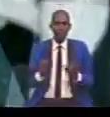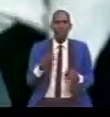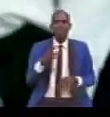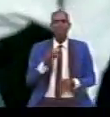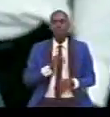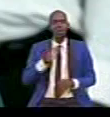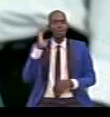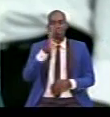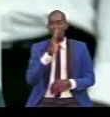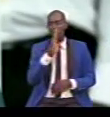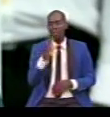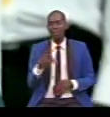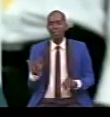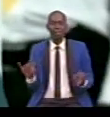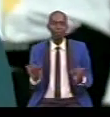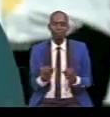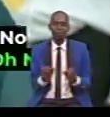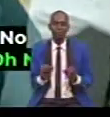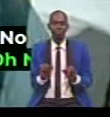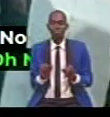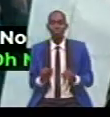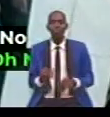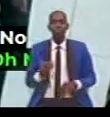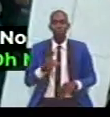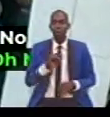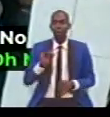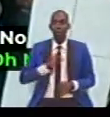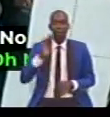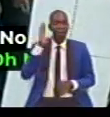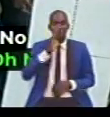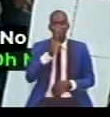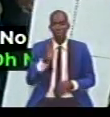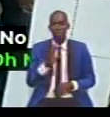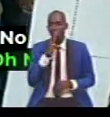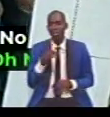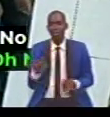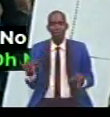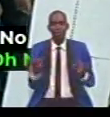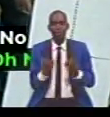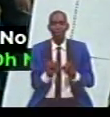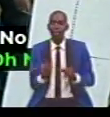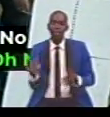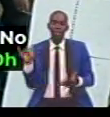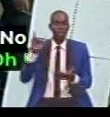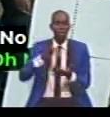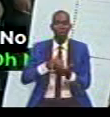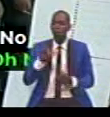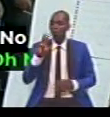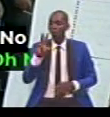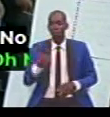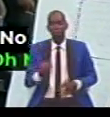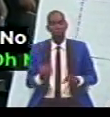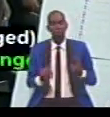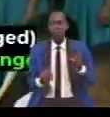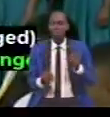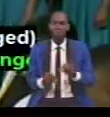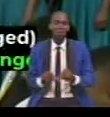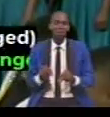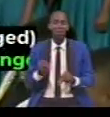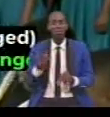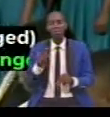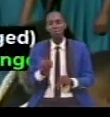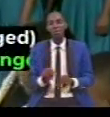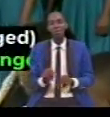No, I'll never be the same. No, I'll never be the same again. No, no. Oh,